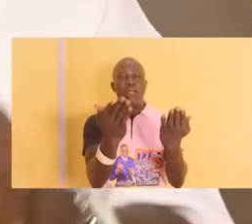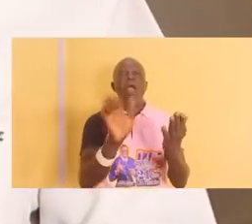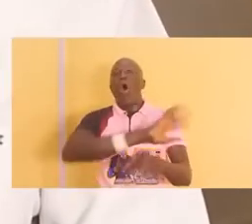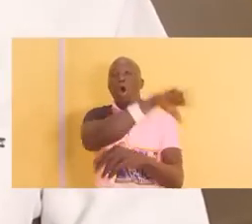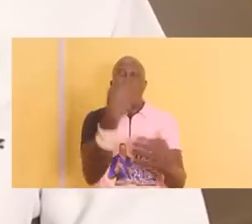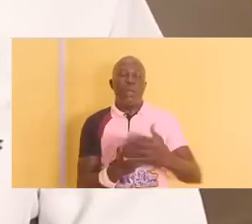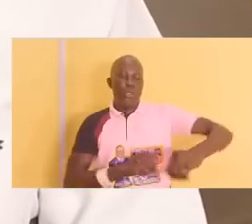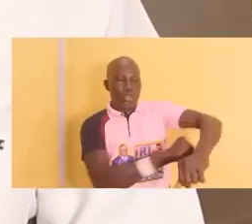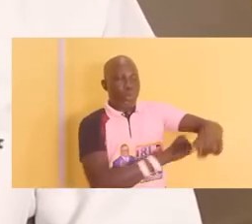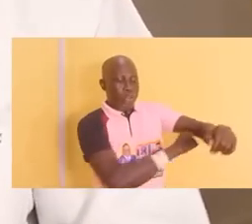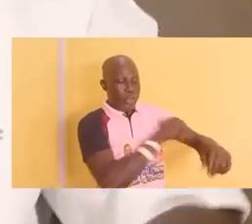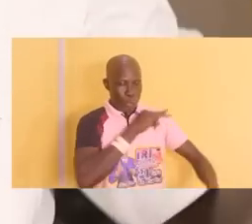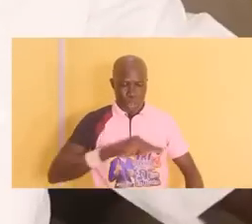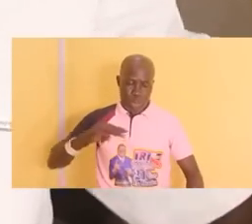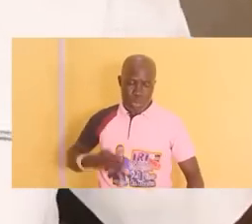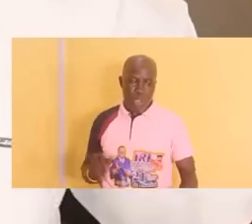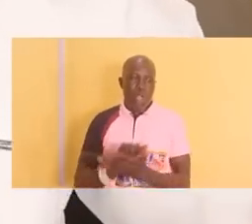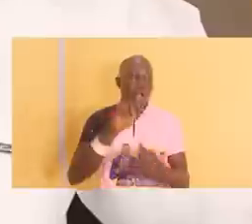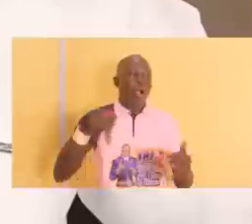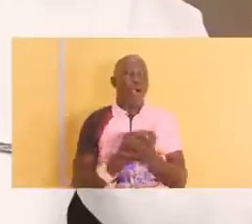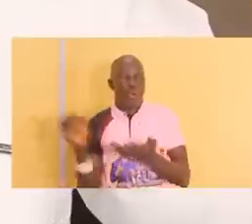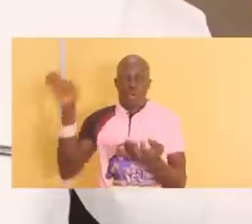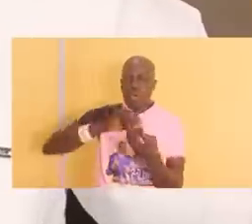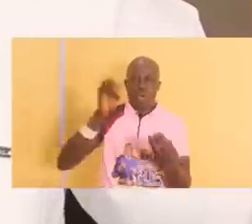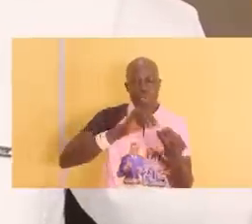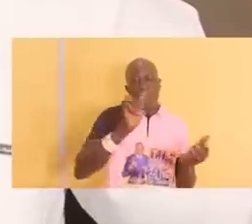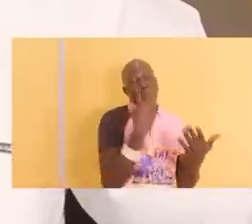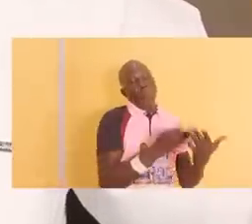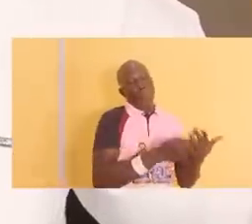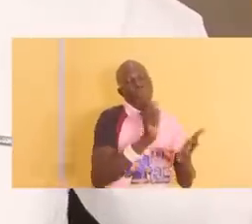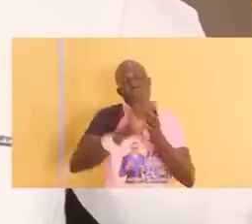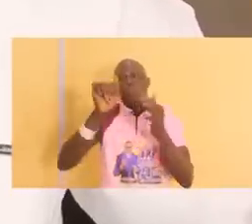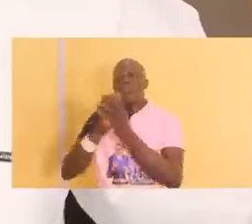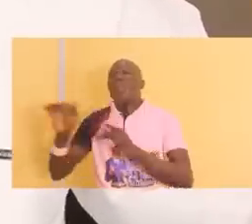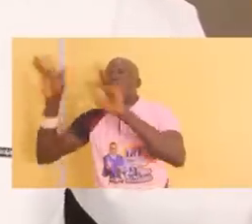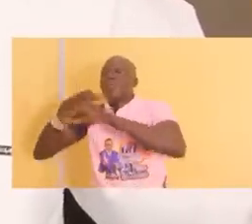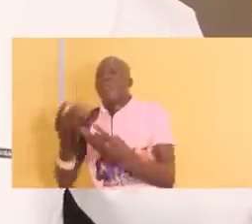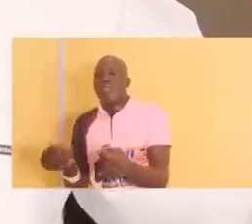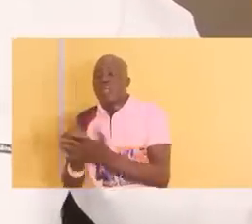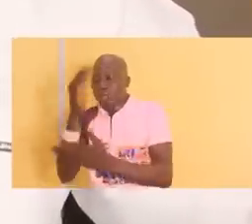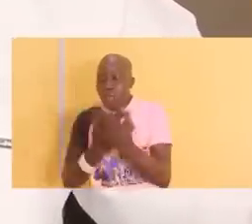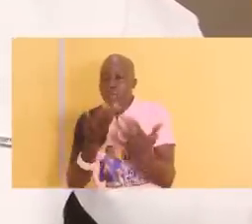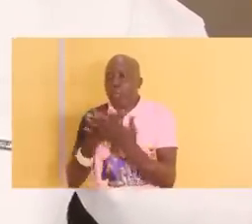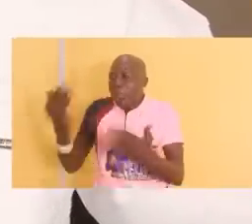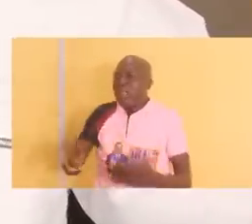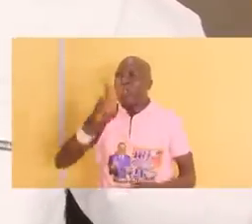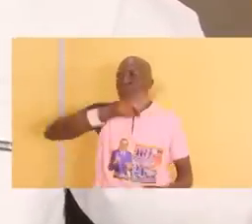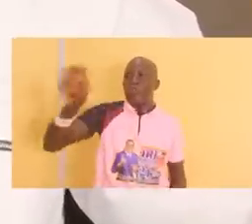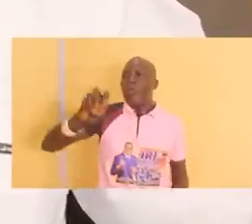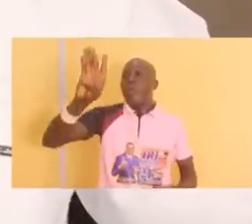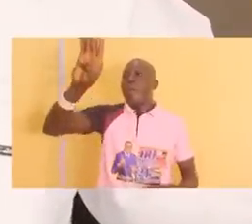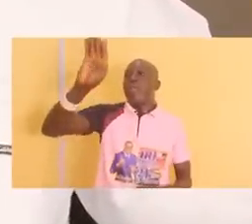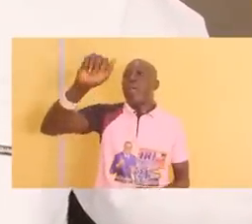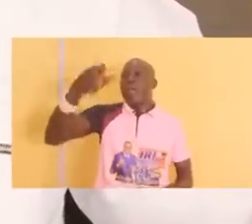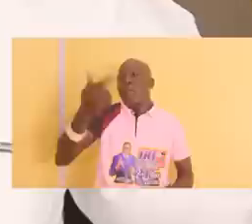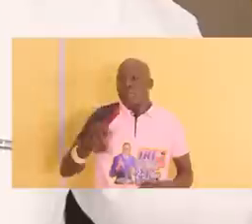Amen. You can support yourself. All the supporters of this ministry. You can contribute. You know, that you part to the message. And the message that you made to the body. I want to